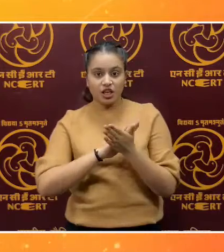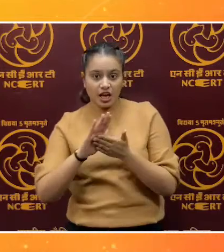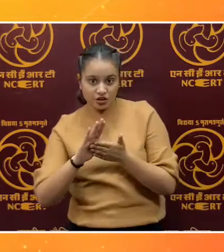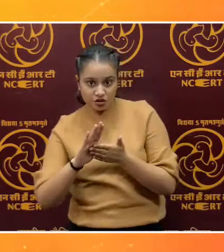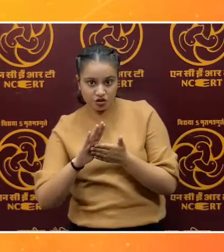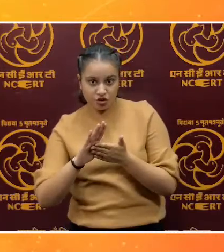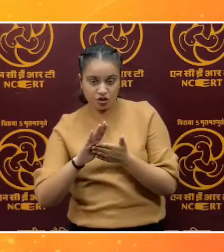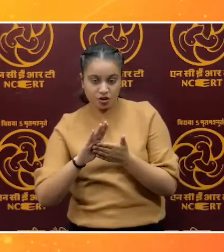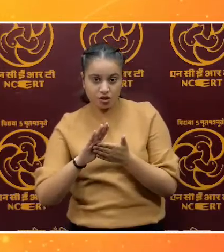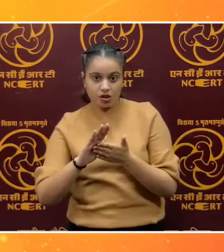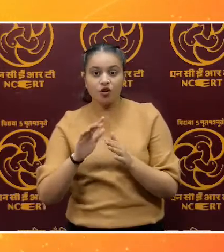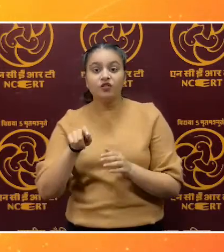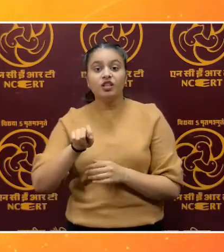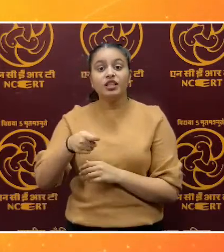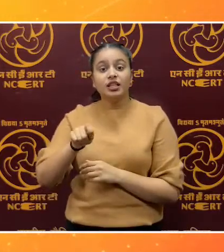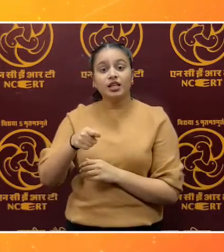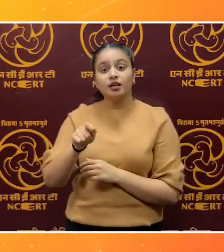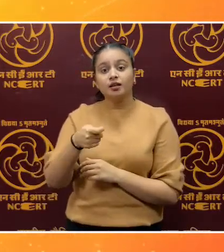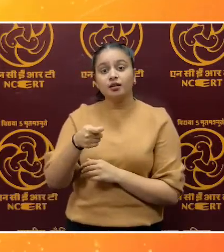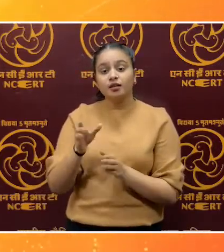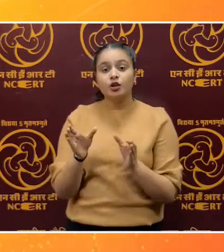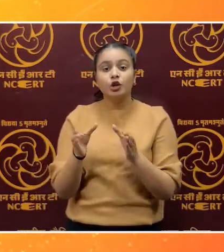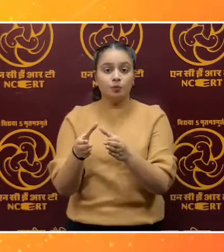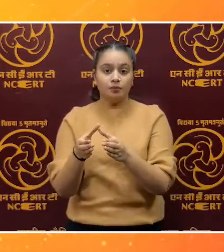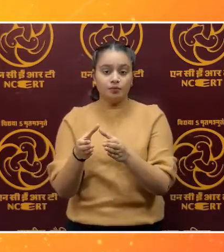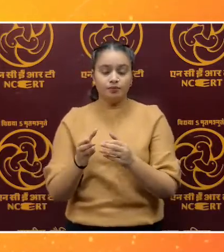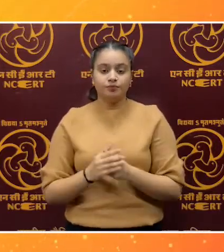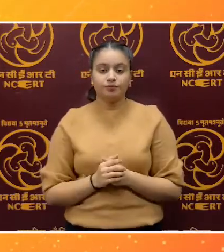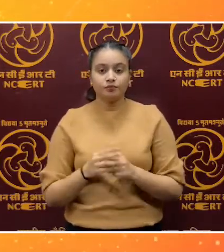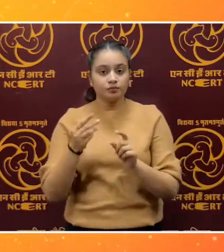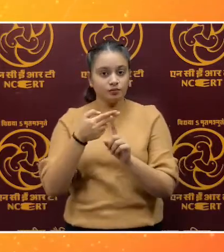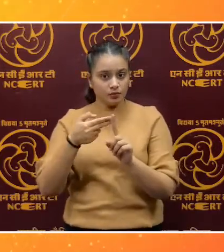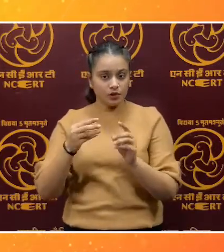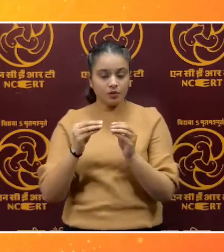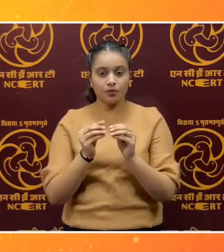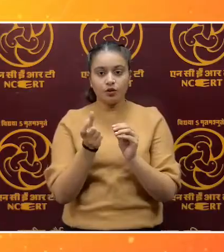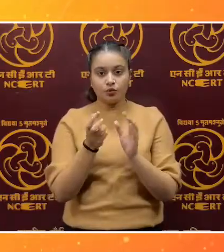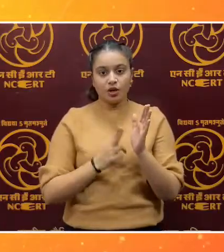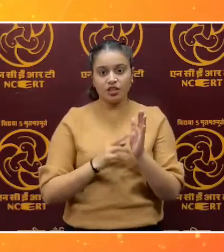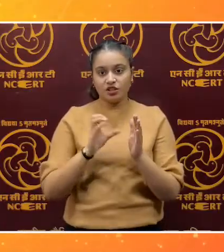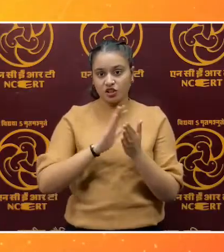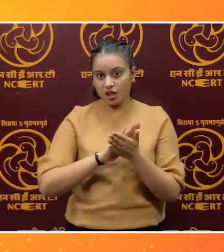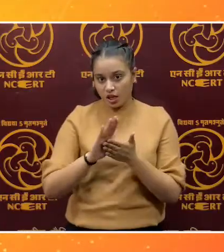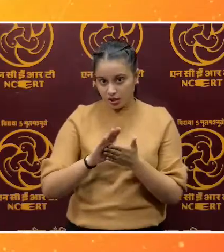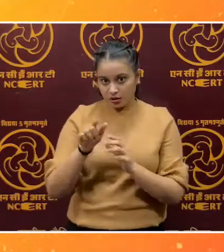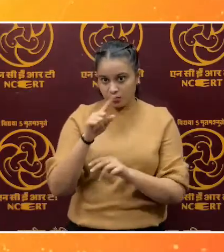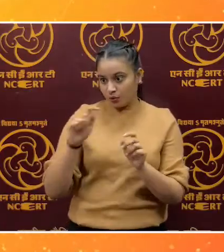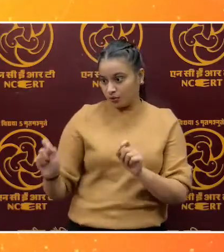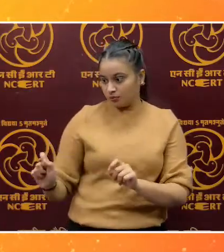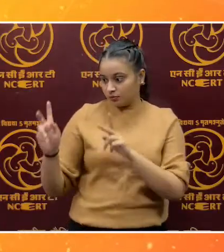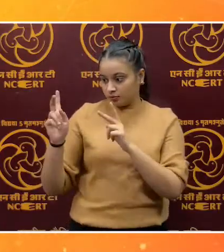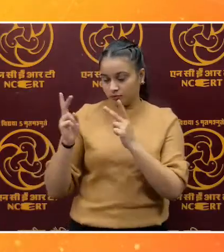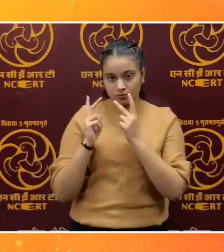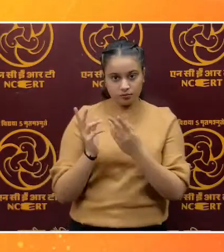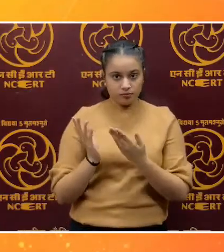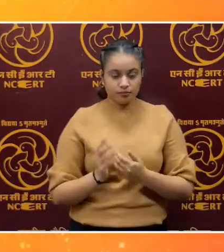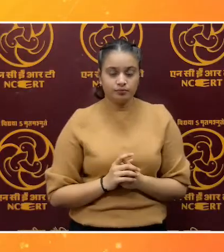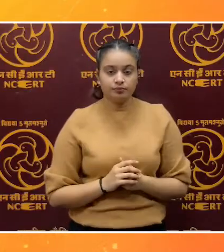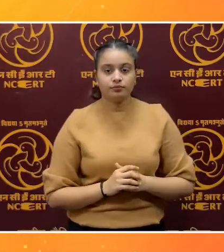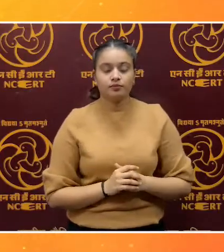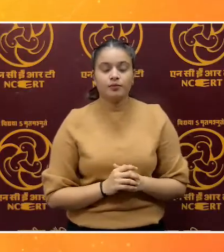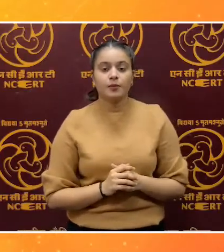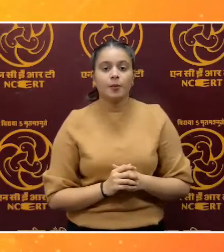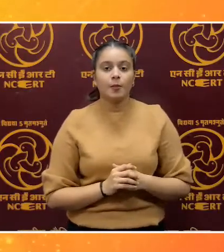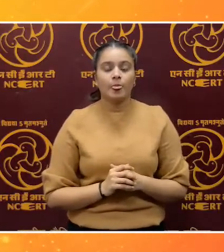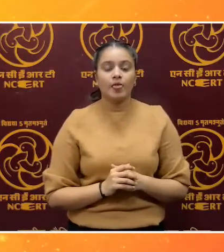in my this table on the camera, you can see there are bunch of keys here,